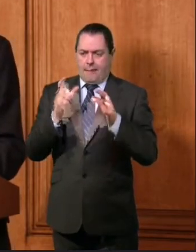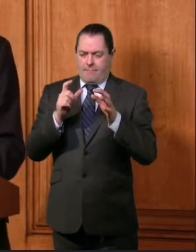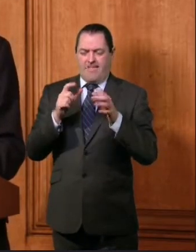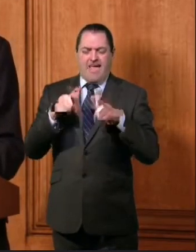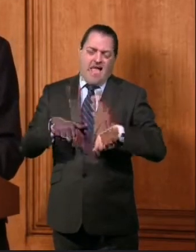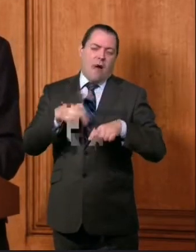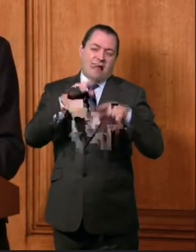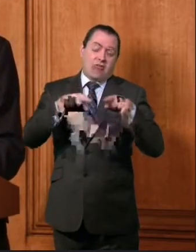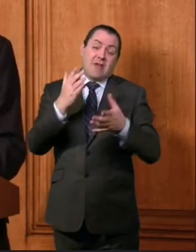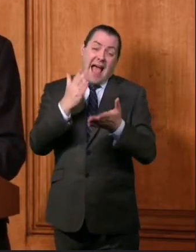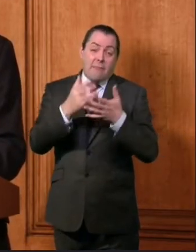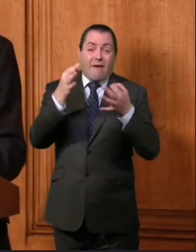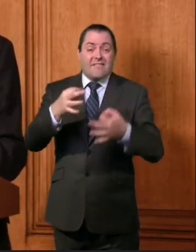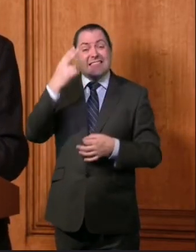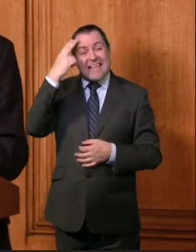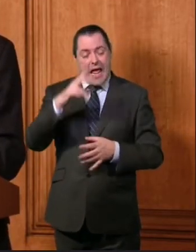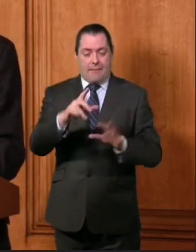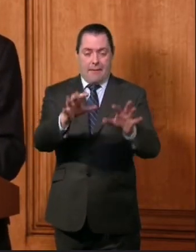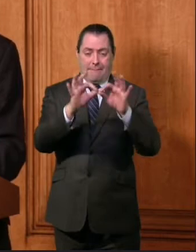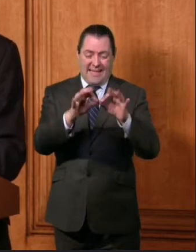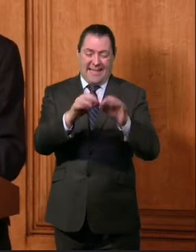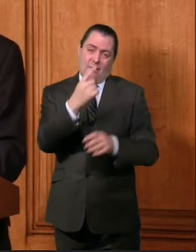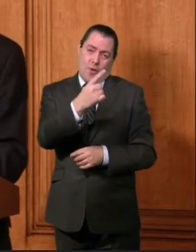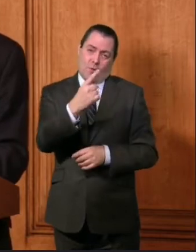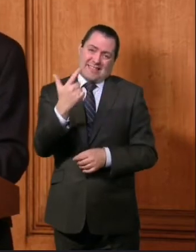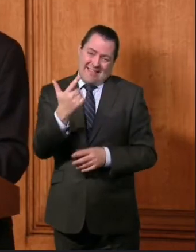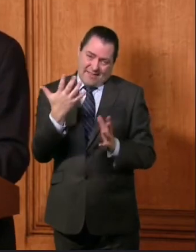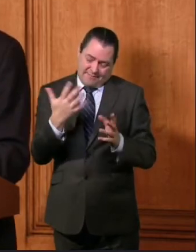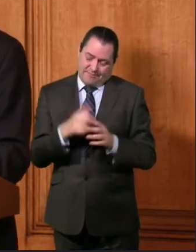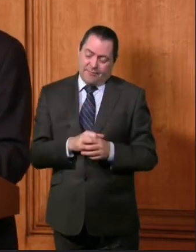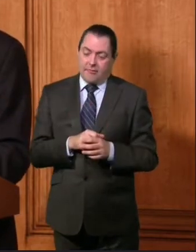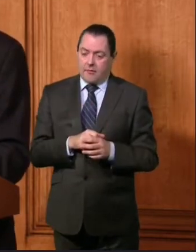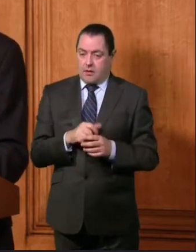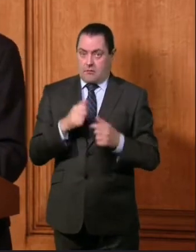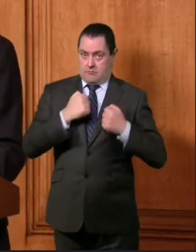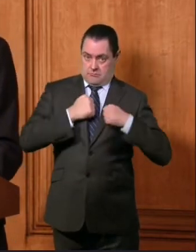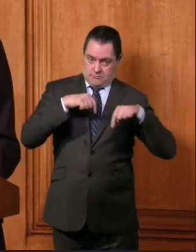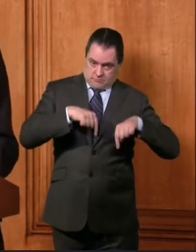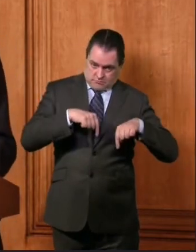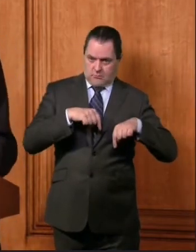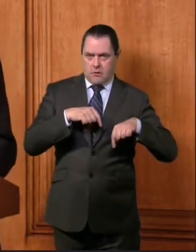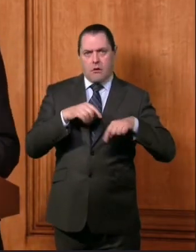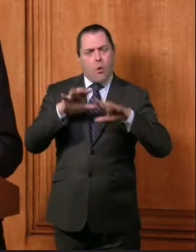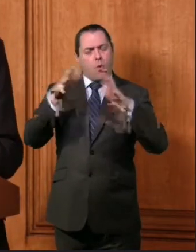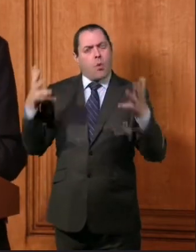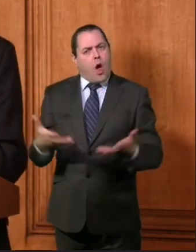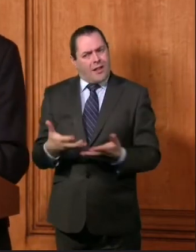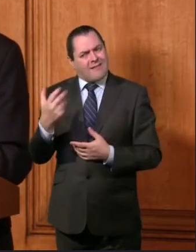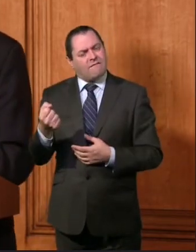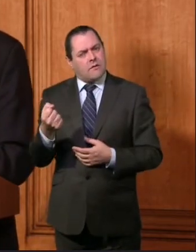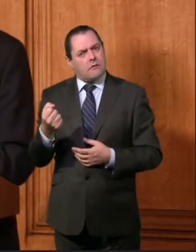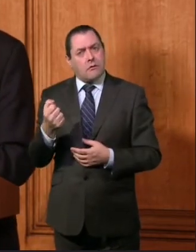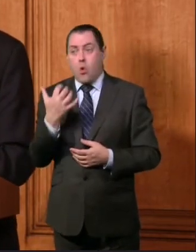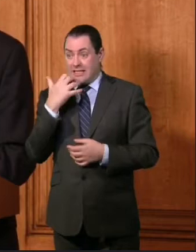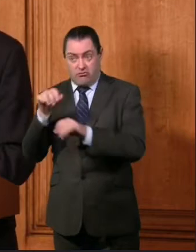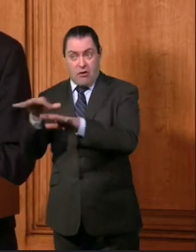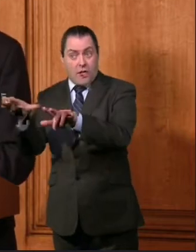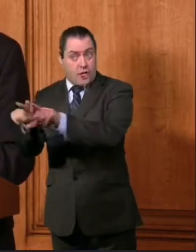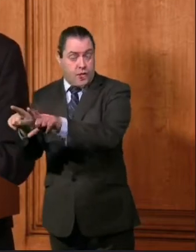in other parts of the world, including, for example, in Israel, which Patrick talked about. So variants do move around,